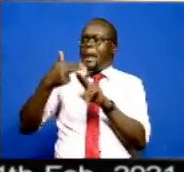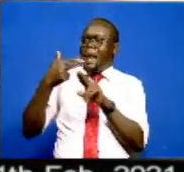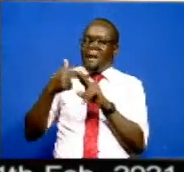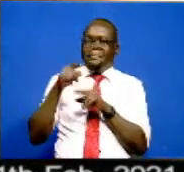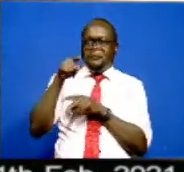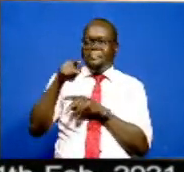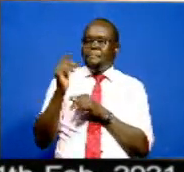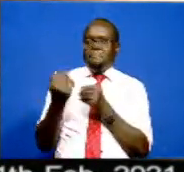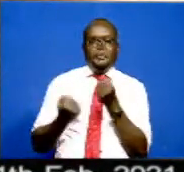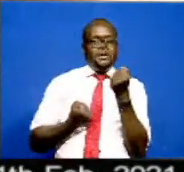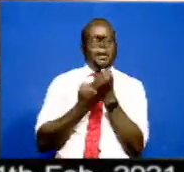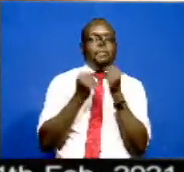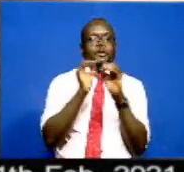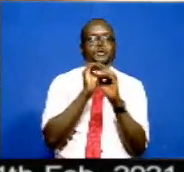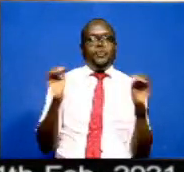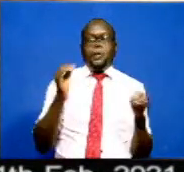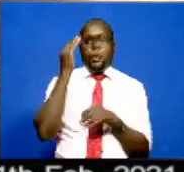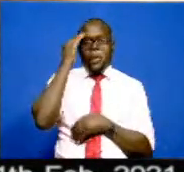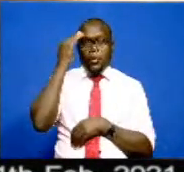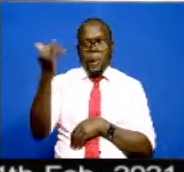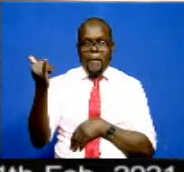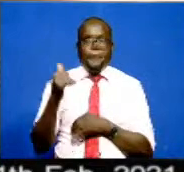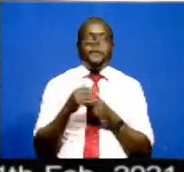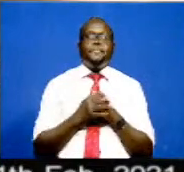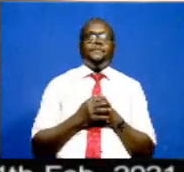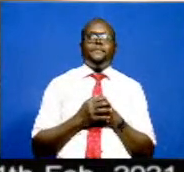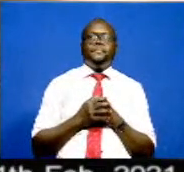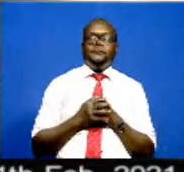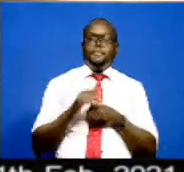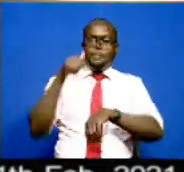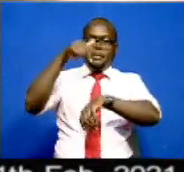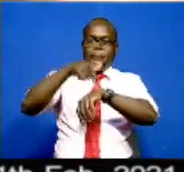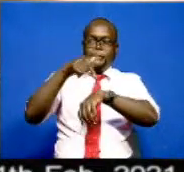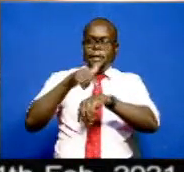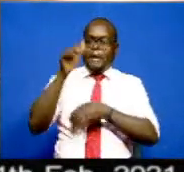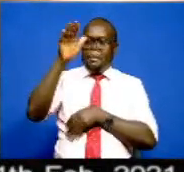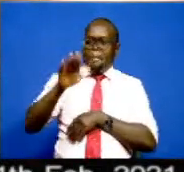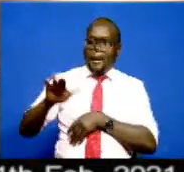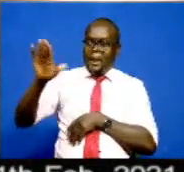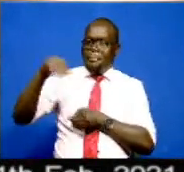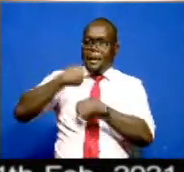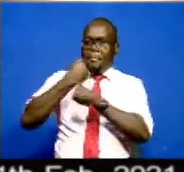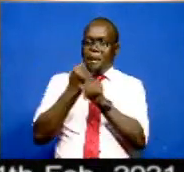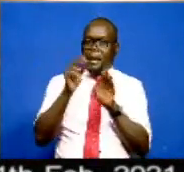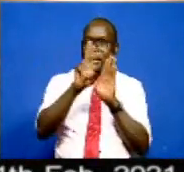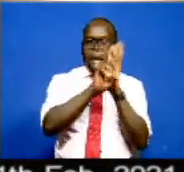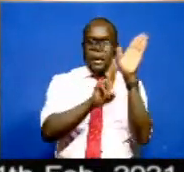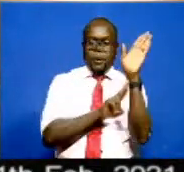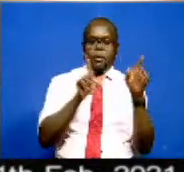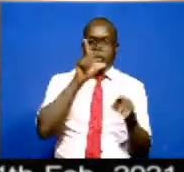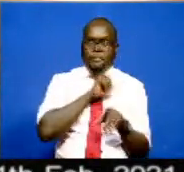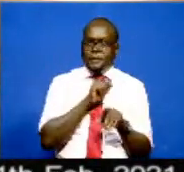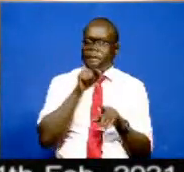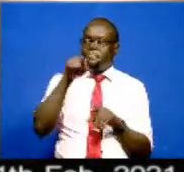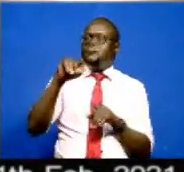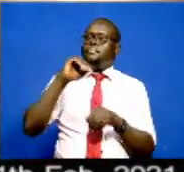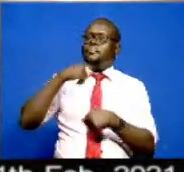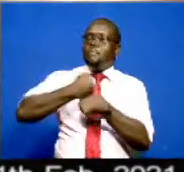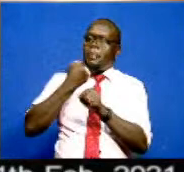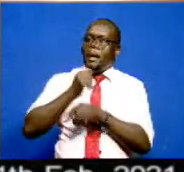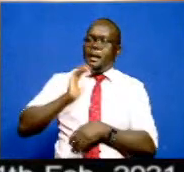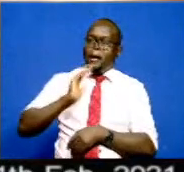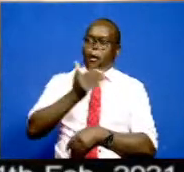motion, Mr. Speaker, and Mr. Speaker, when Parliament did their standing orders and made this committee to be